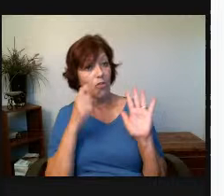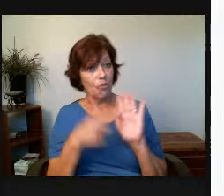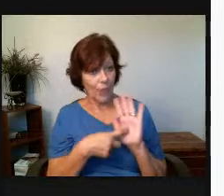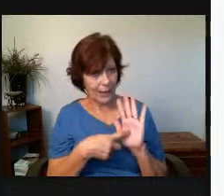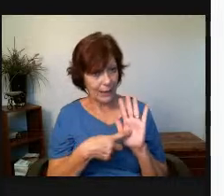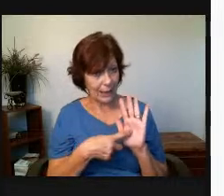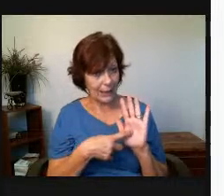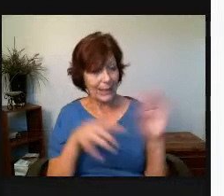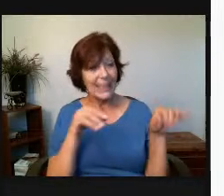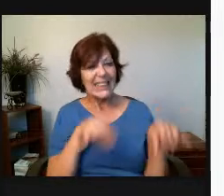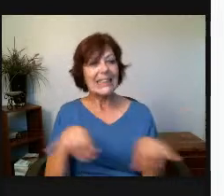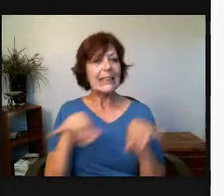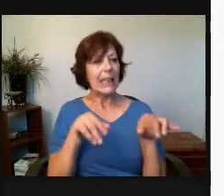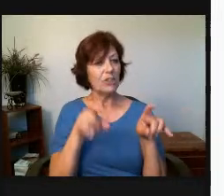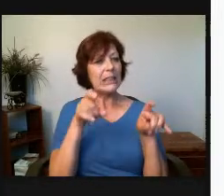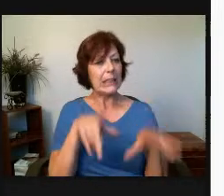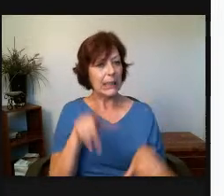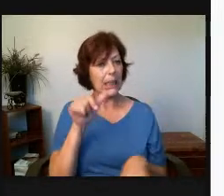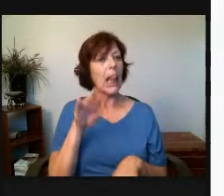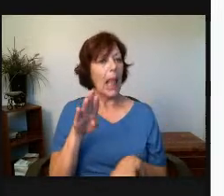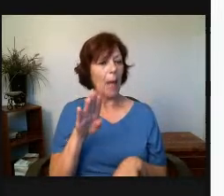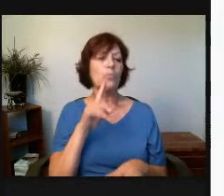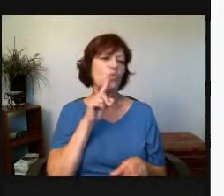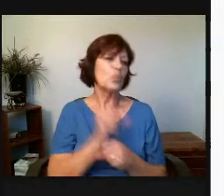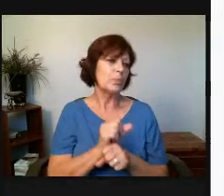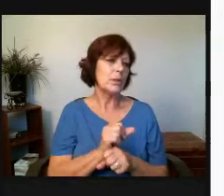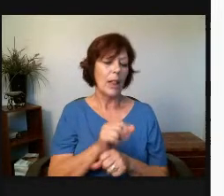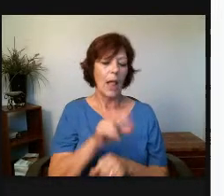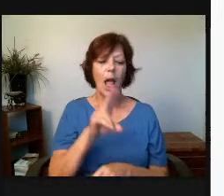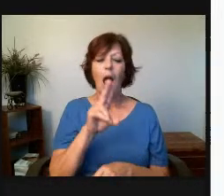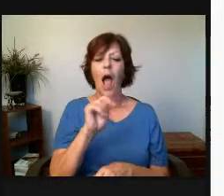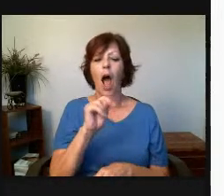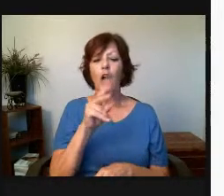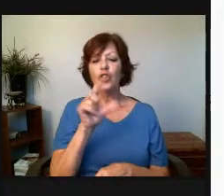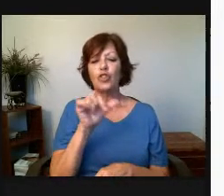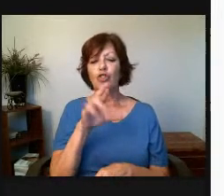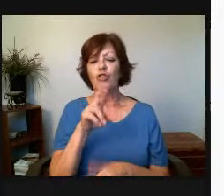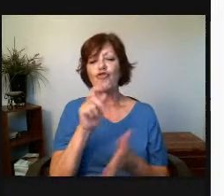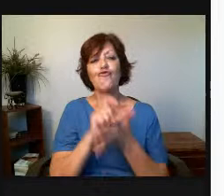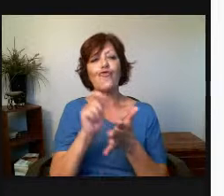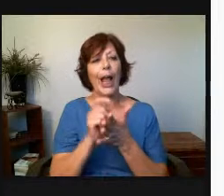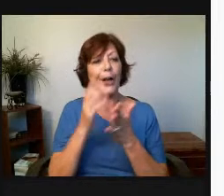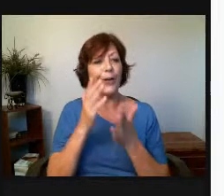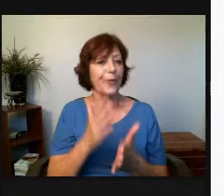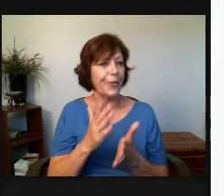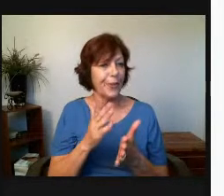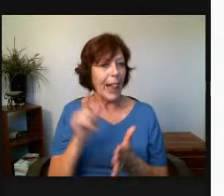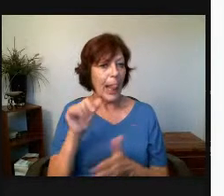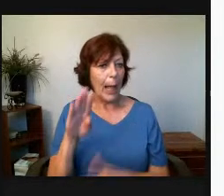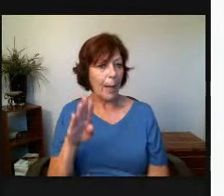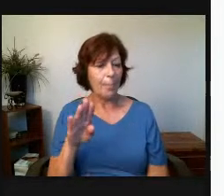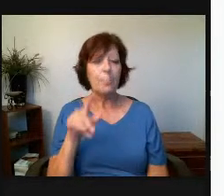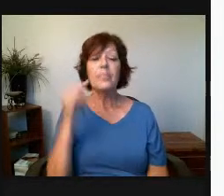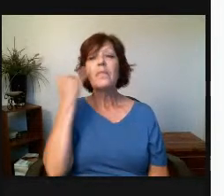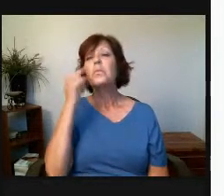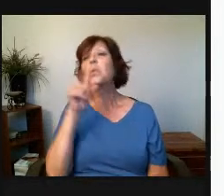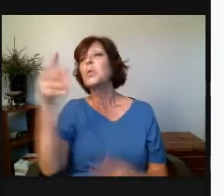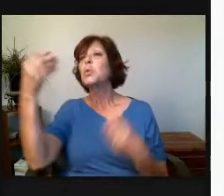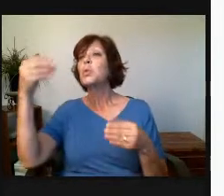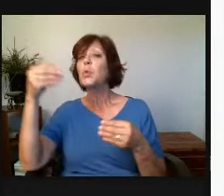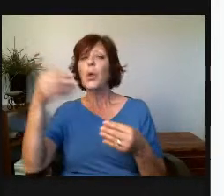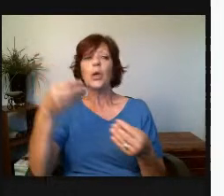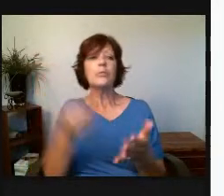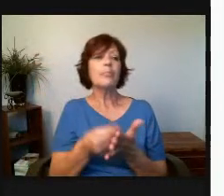a standard testing laboratory, such as Underwriter Laboratories. You know, if you're going to the store and you're buying a